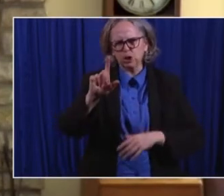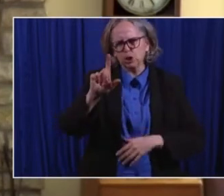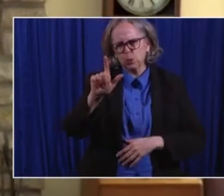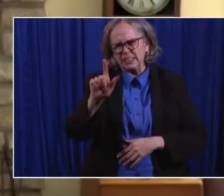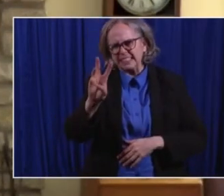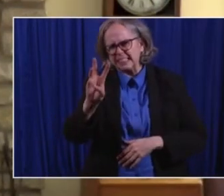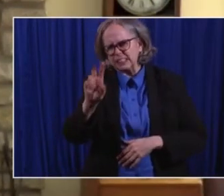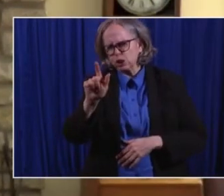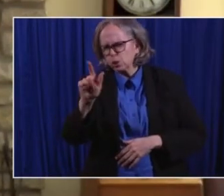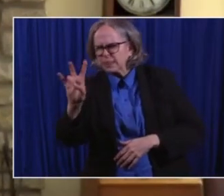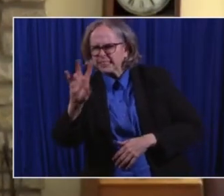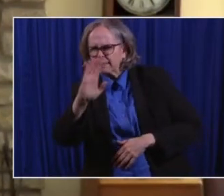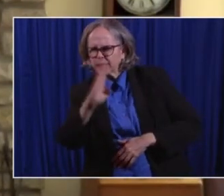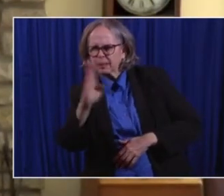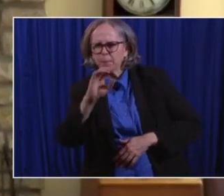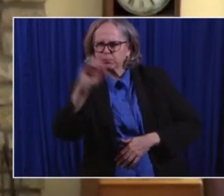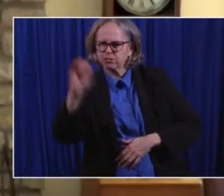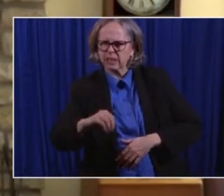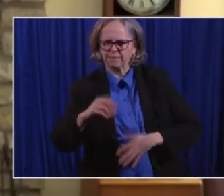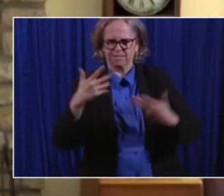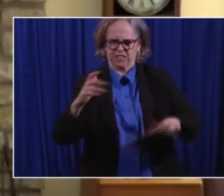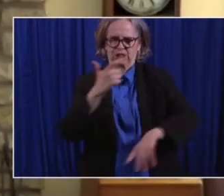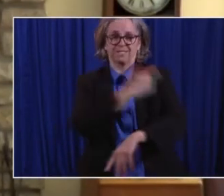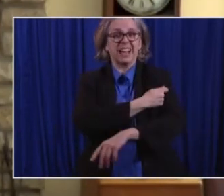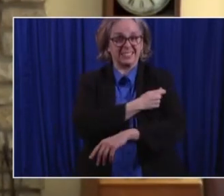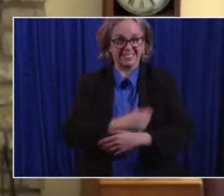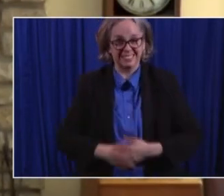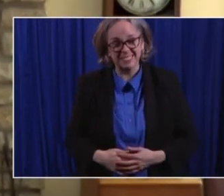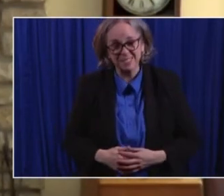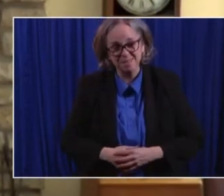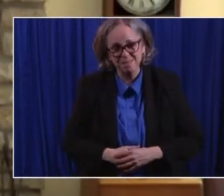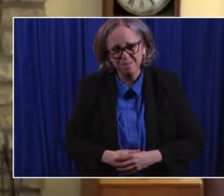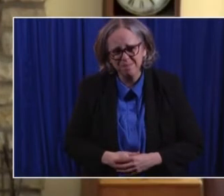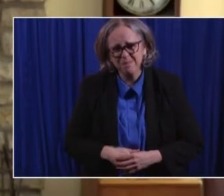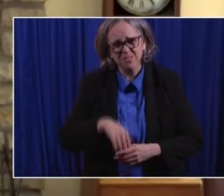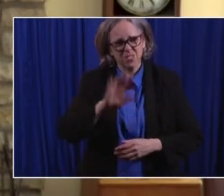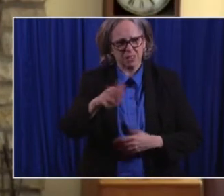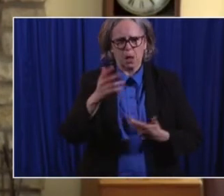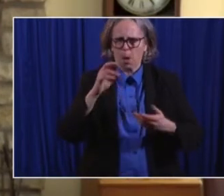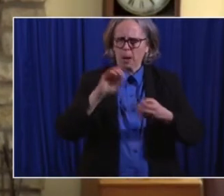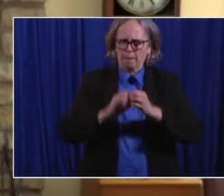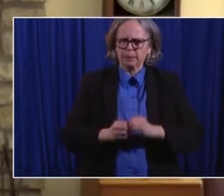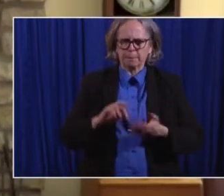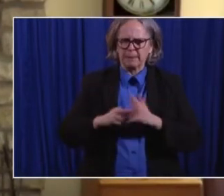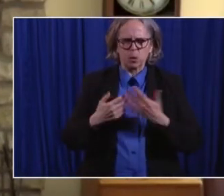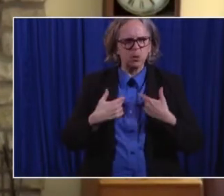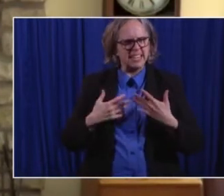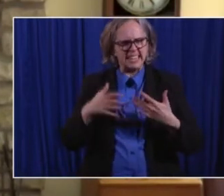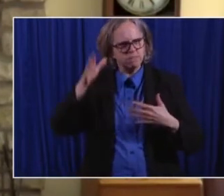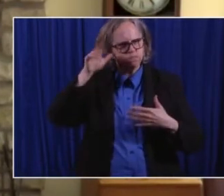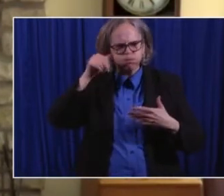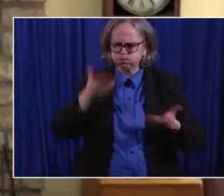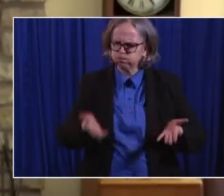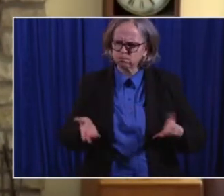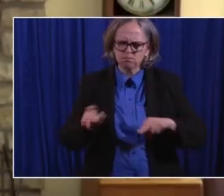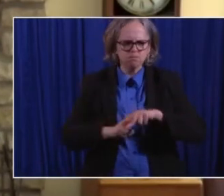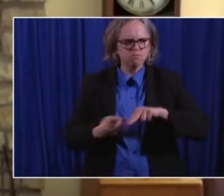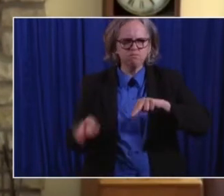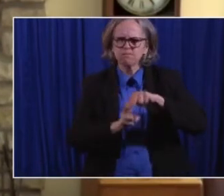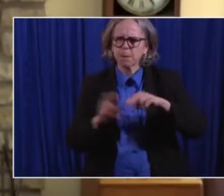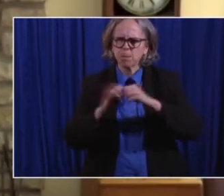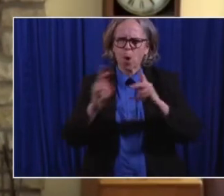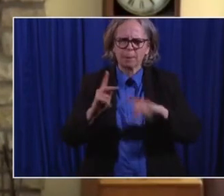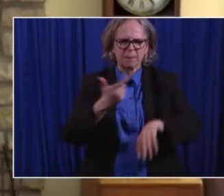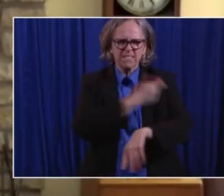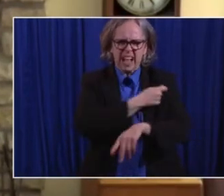27%. So we need to see these numbers keep moving forward. I know some 60-year-olds and 50-year-olds have